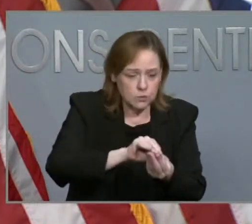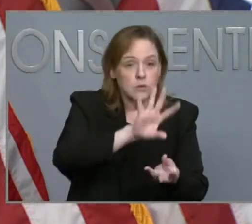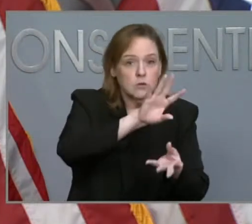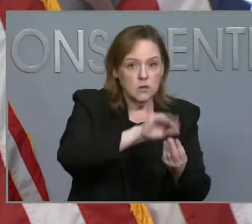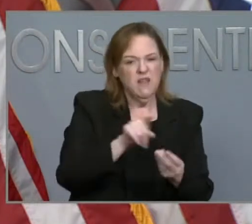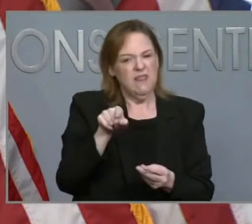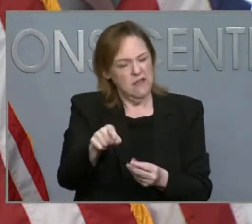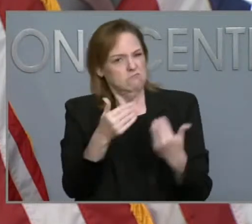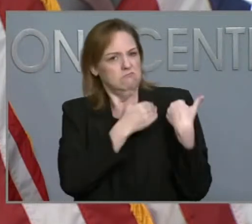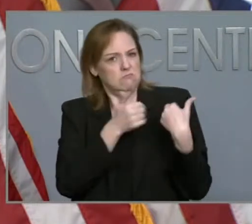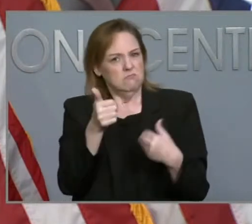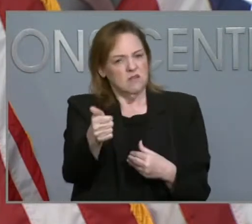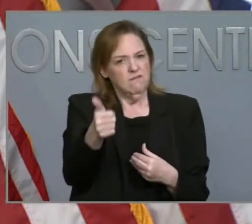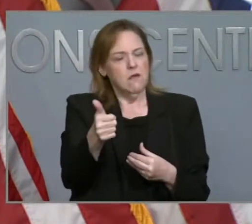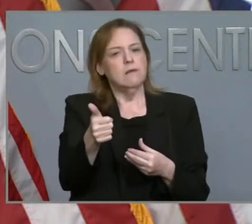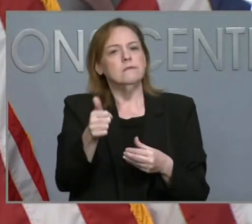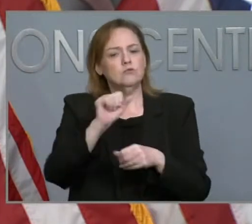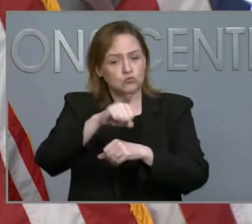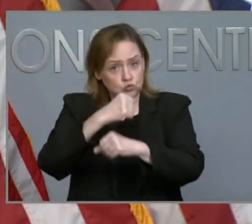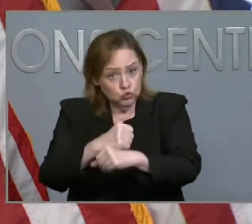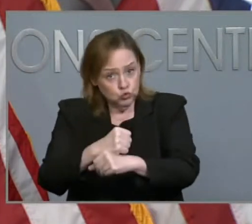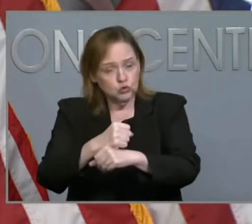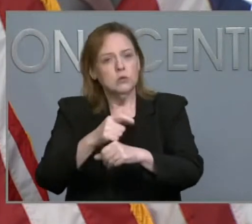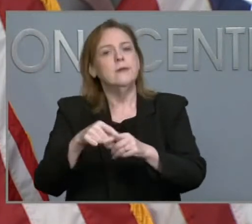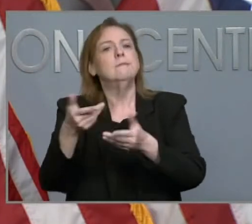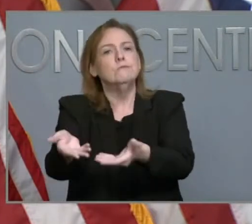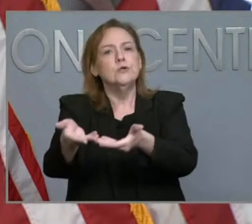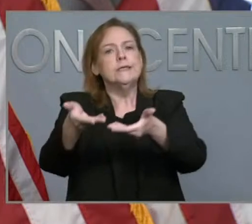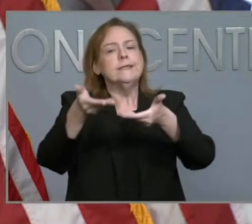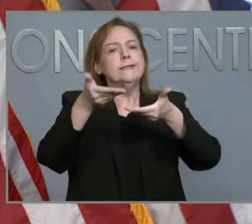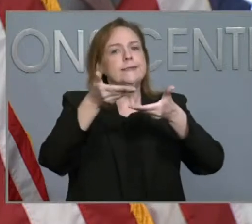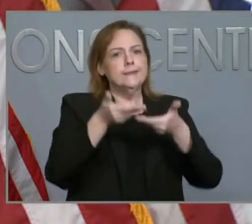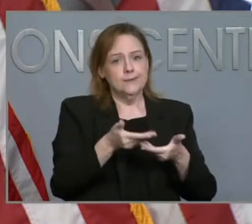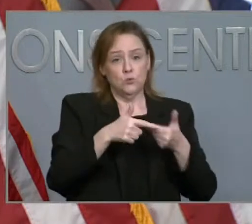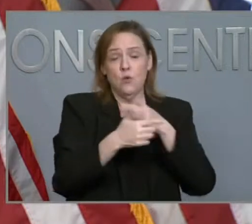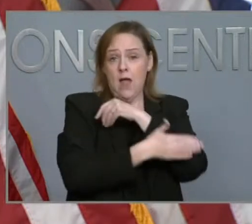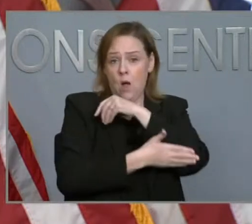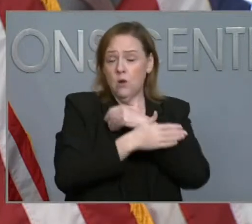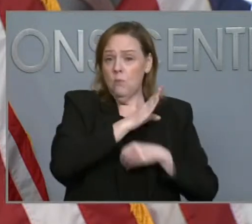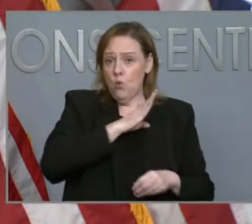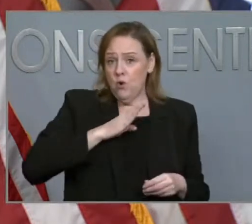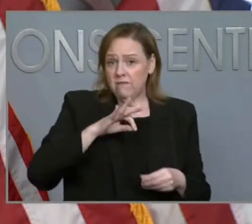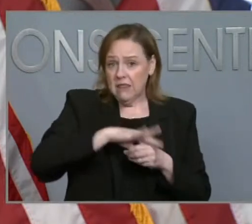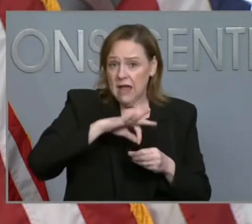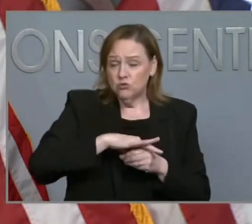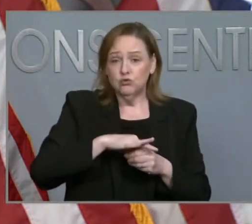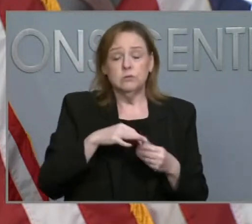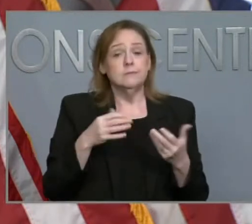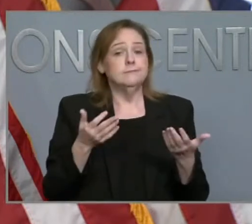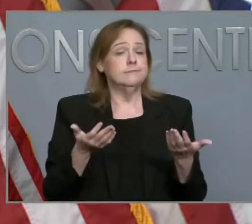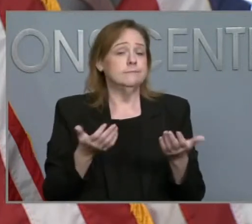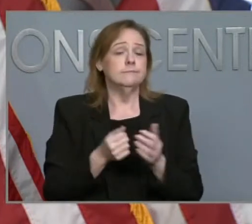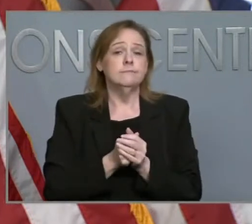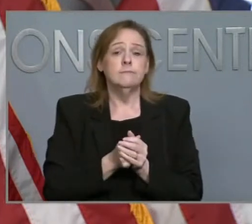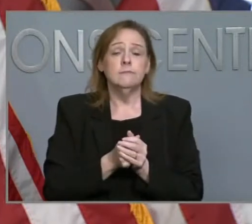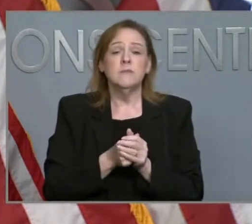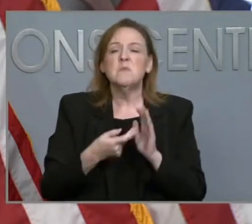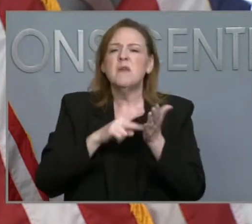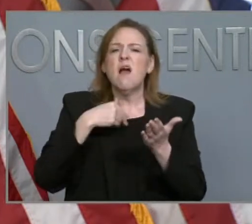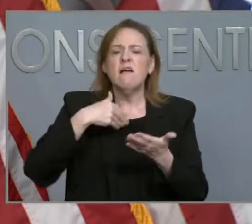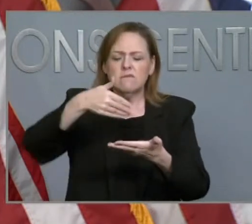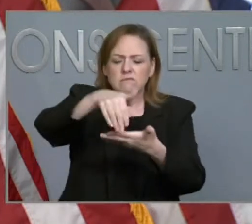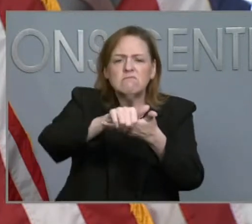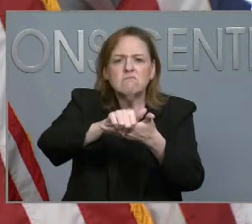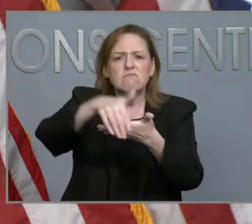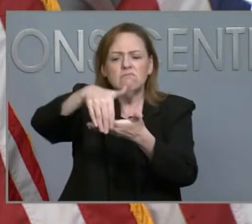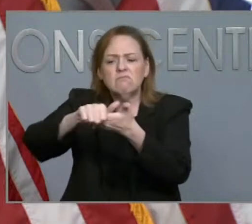them securely back to the county boards of elections. That could mean they have a series of seals that are